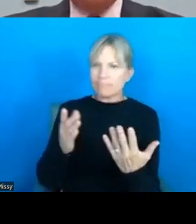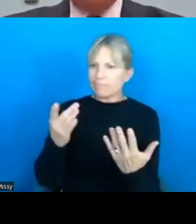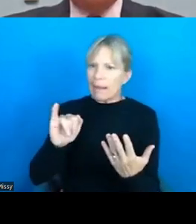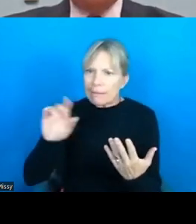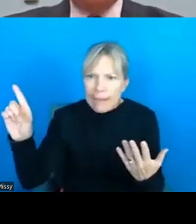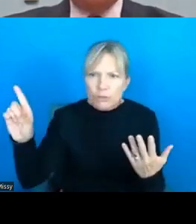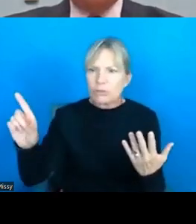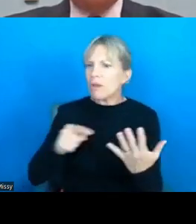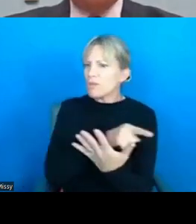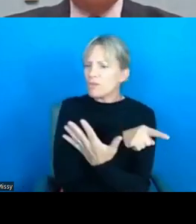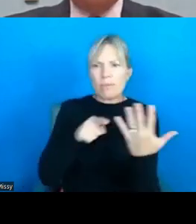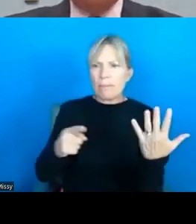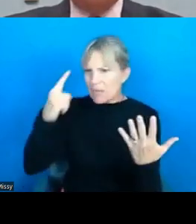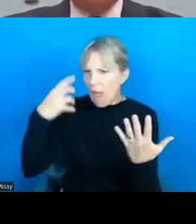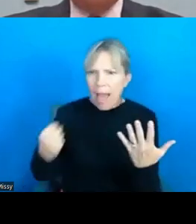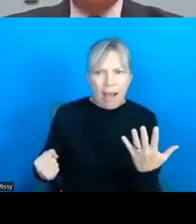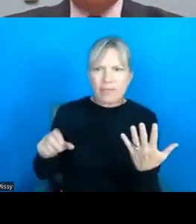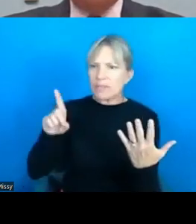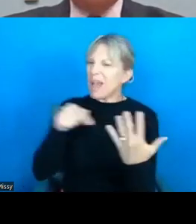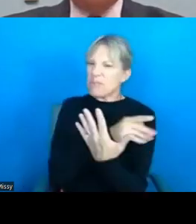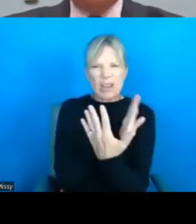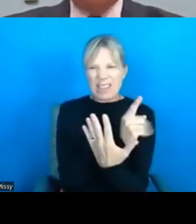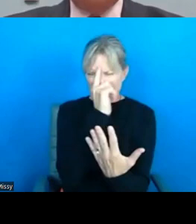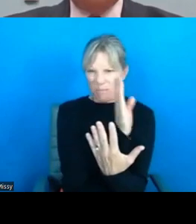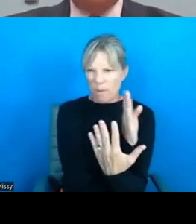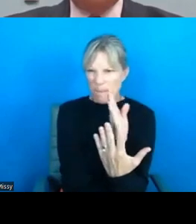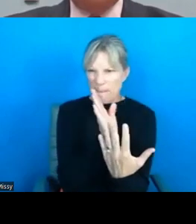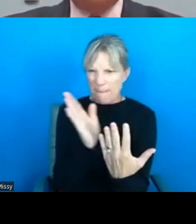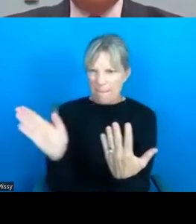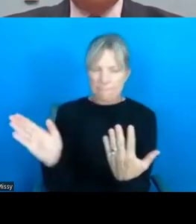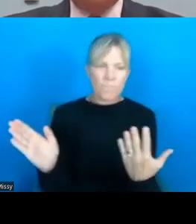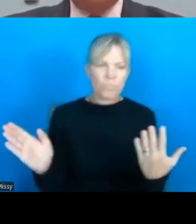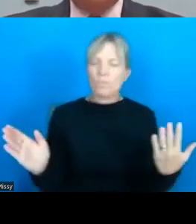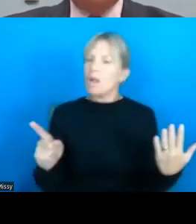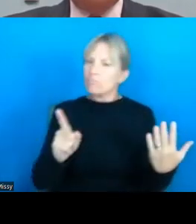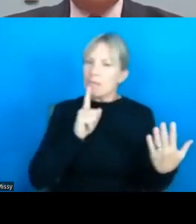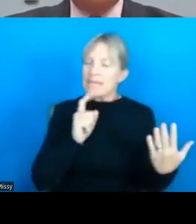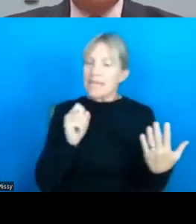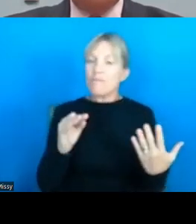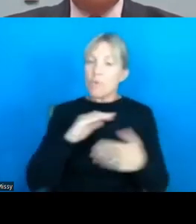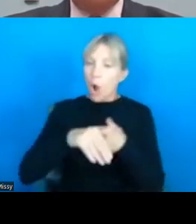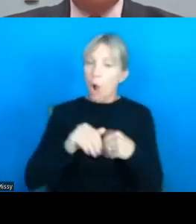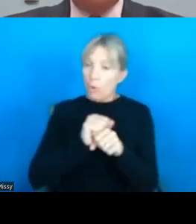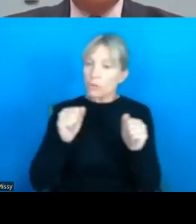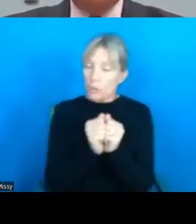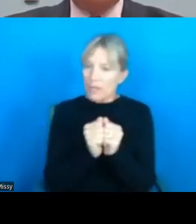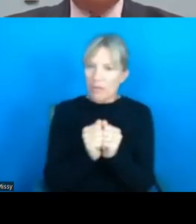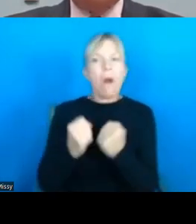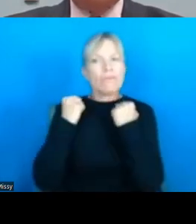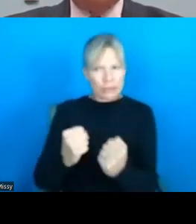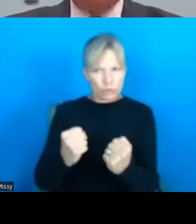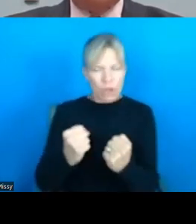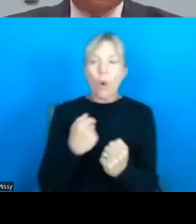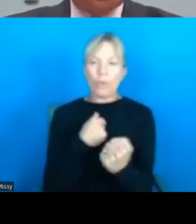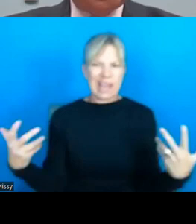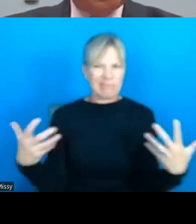who had mental health disabilities. There's strength in numbers, and we had to coalesce ourselves,